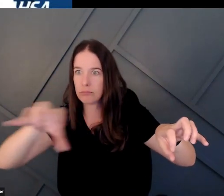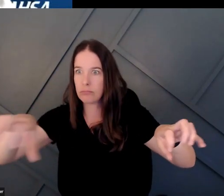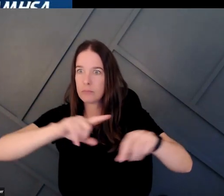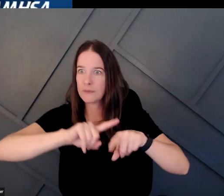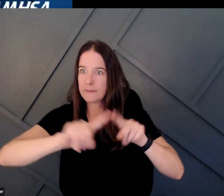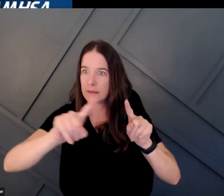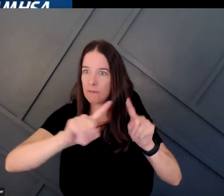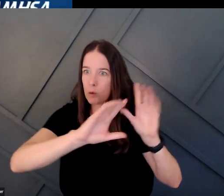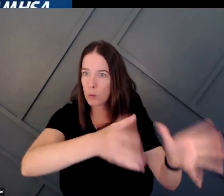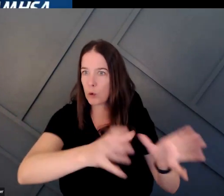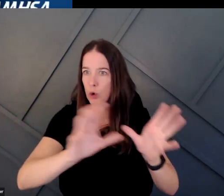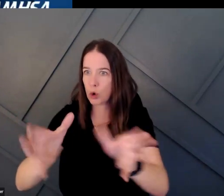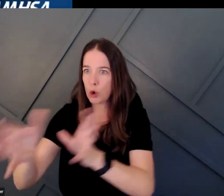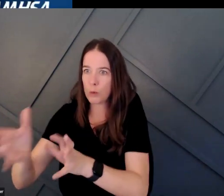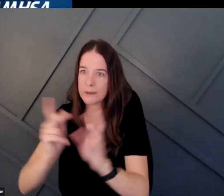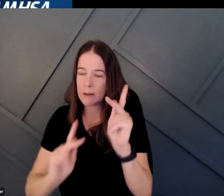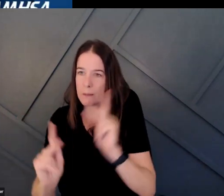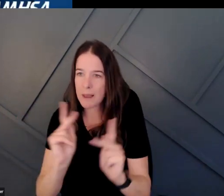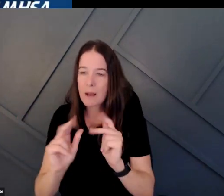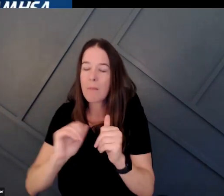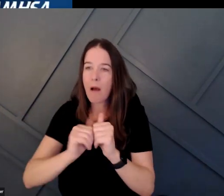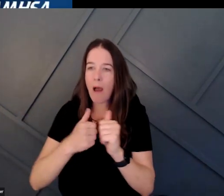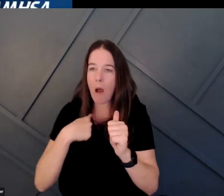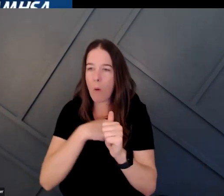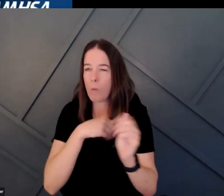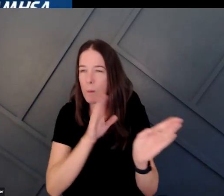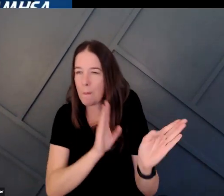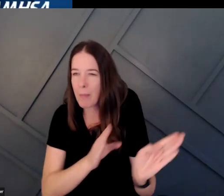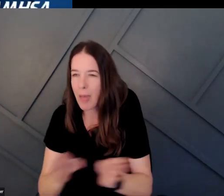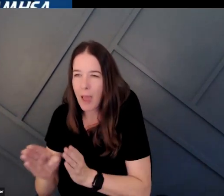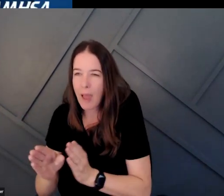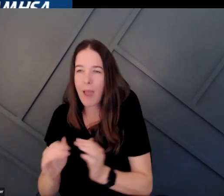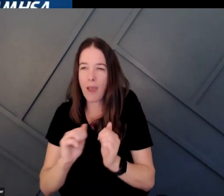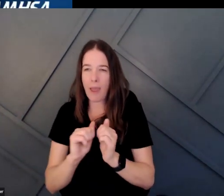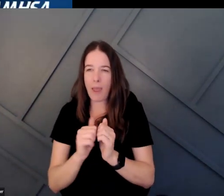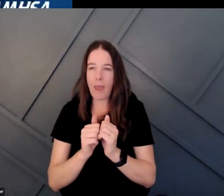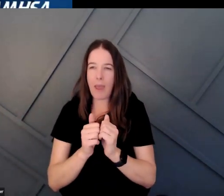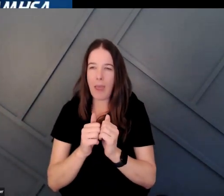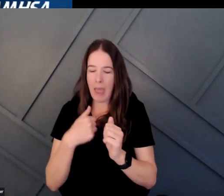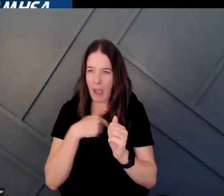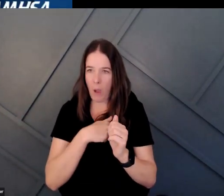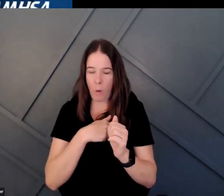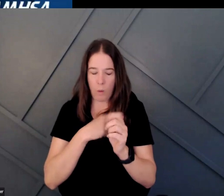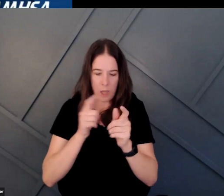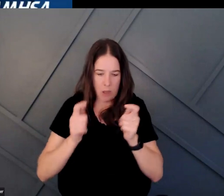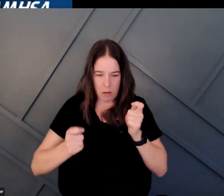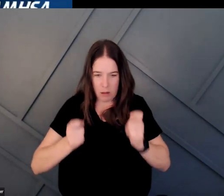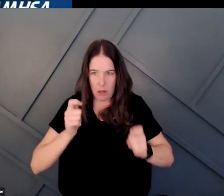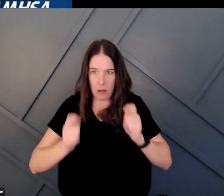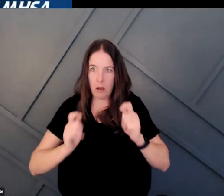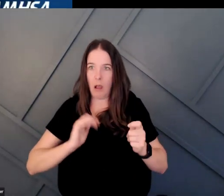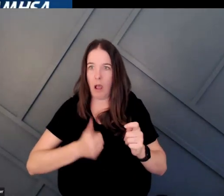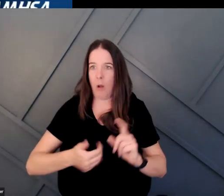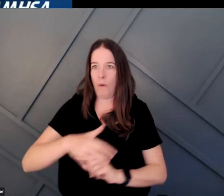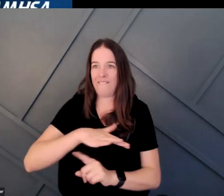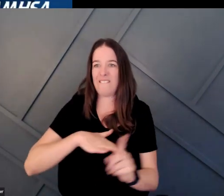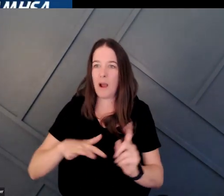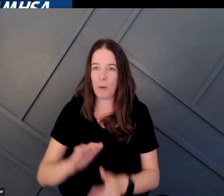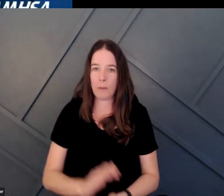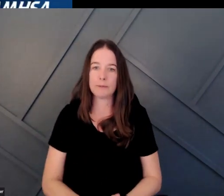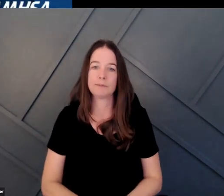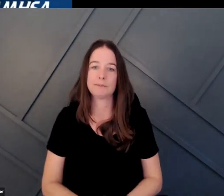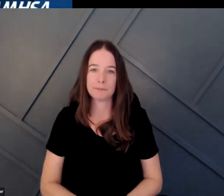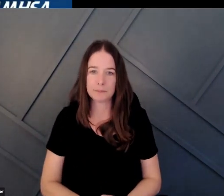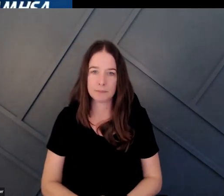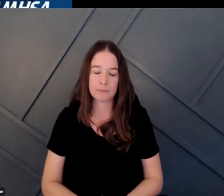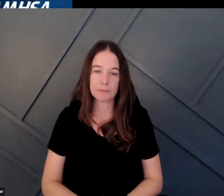how we plan, and also how we kind of adjust our whole environments. So some of the factors that we